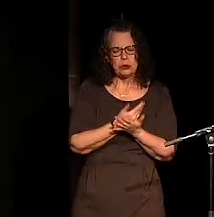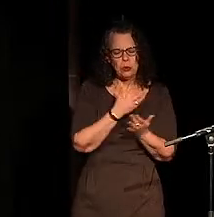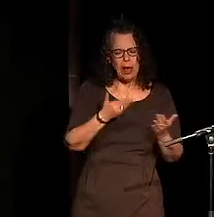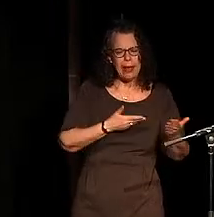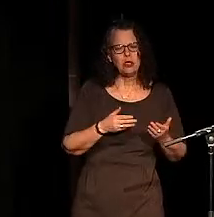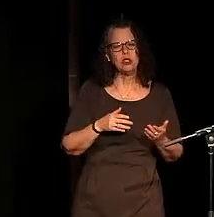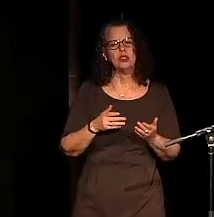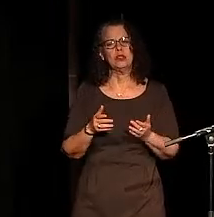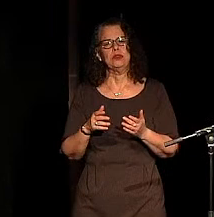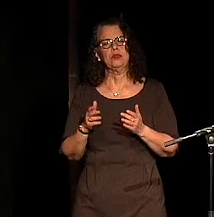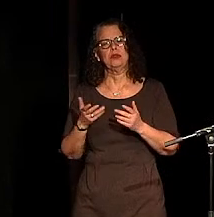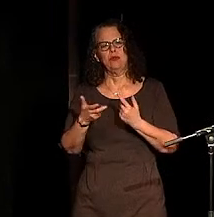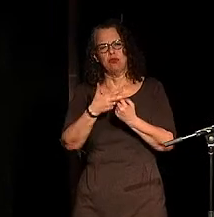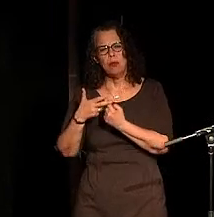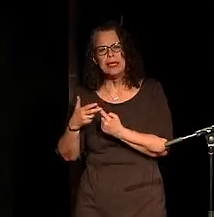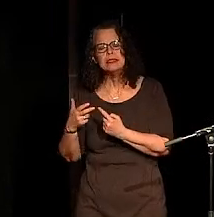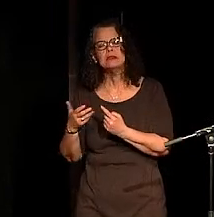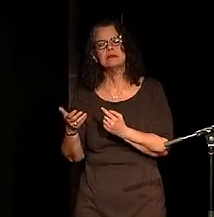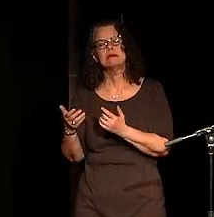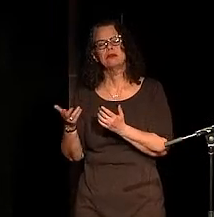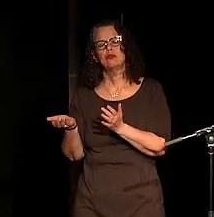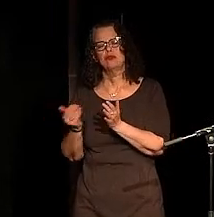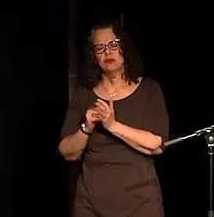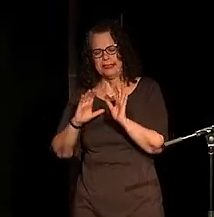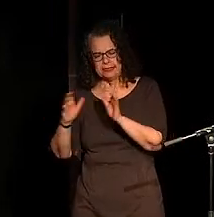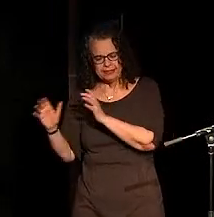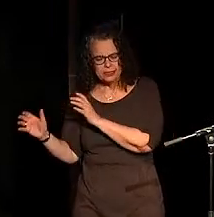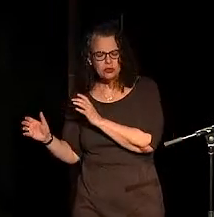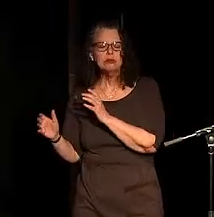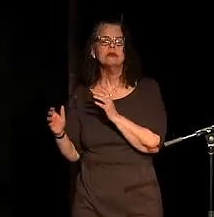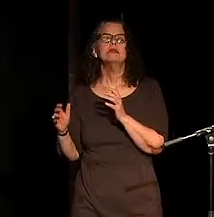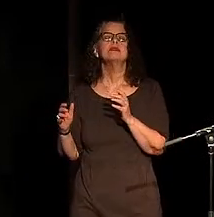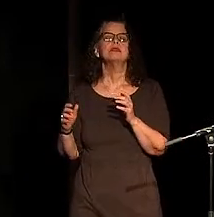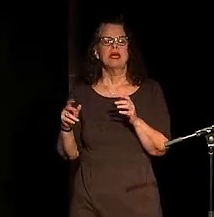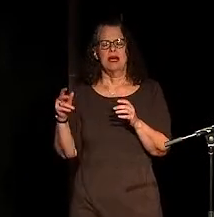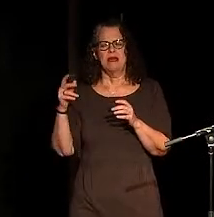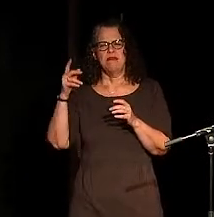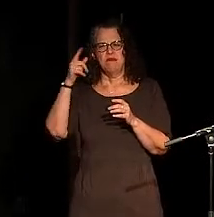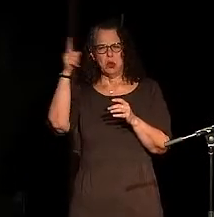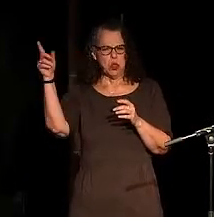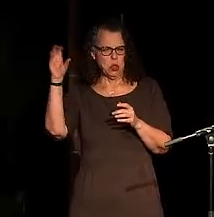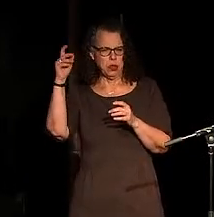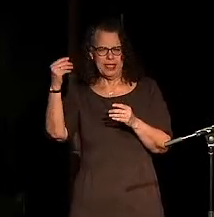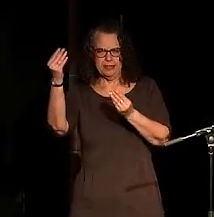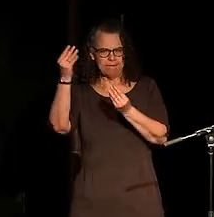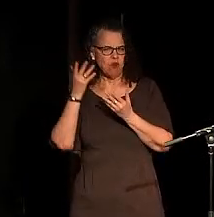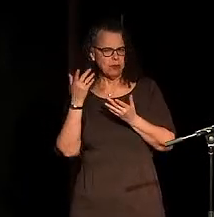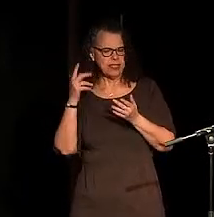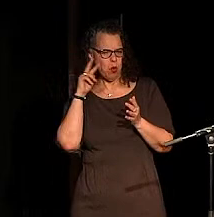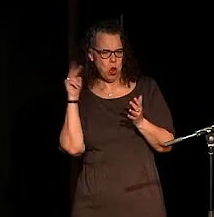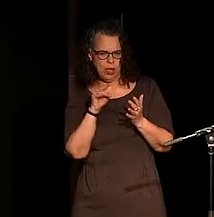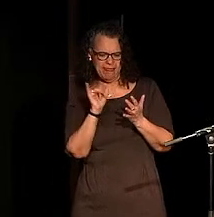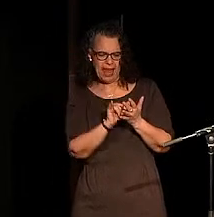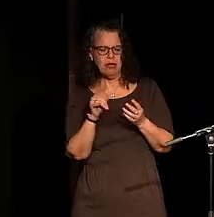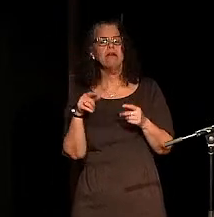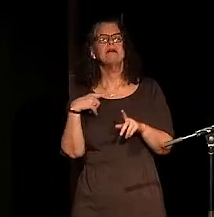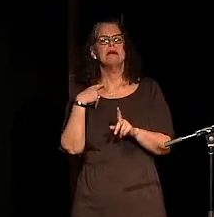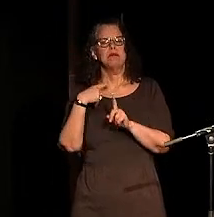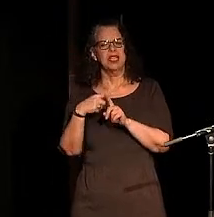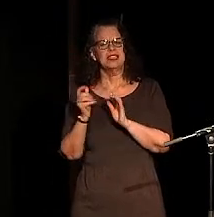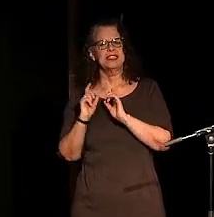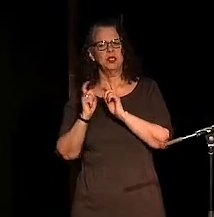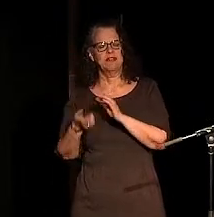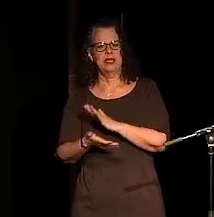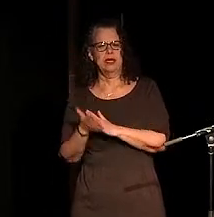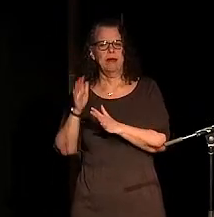reclassification, and many other items. And they have told us they will look at those. And also they will give priority approval